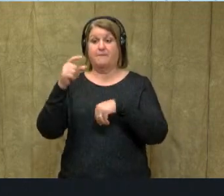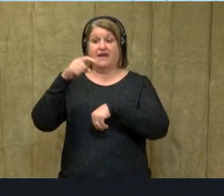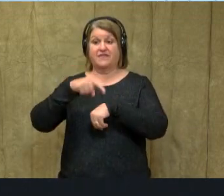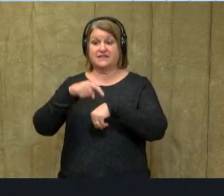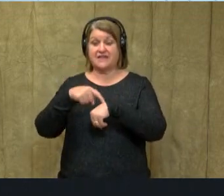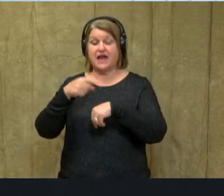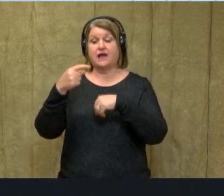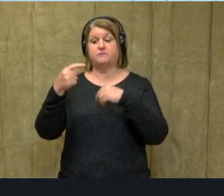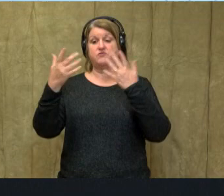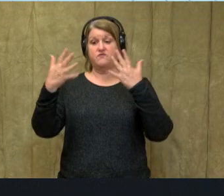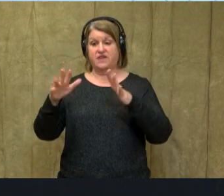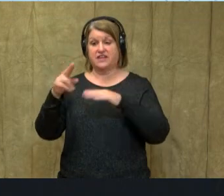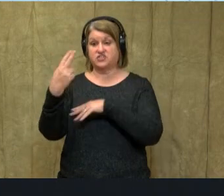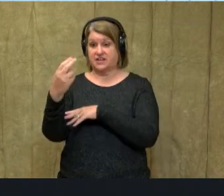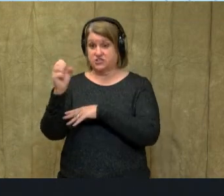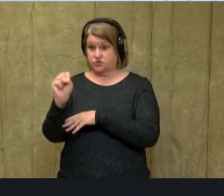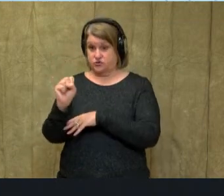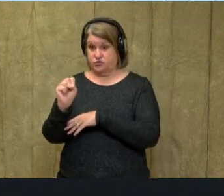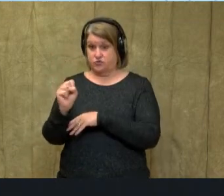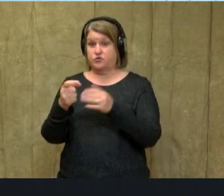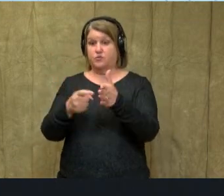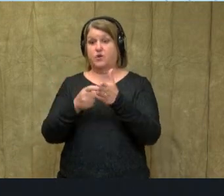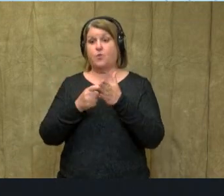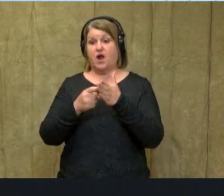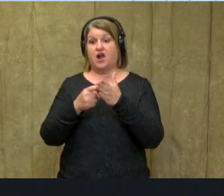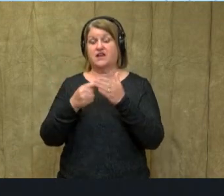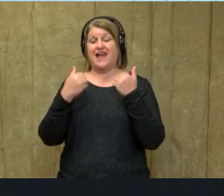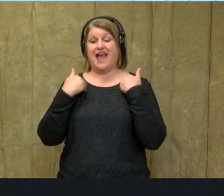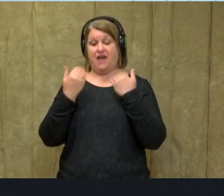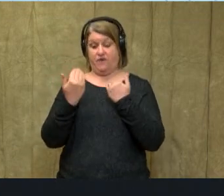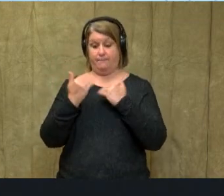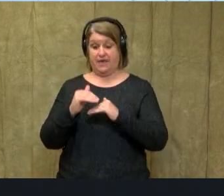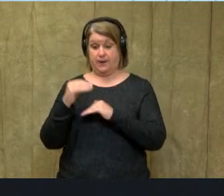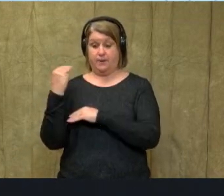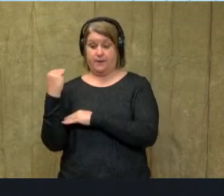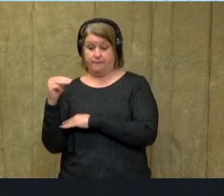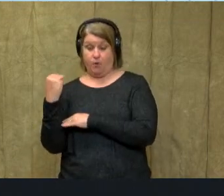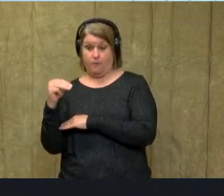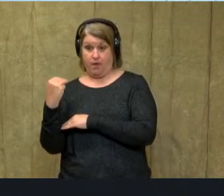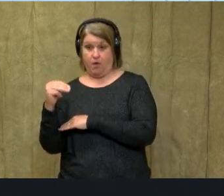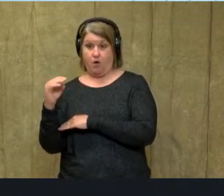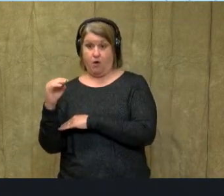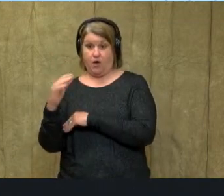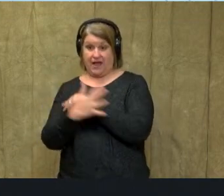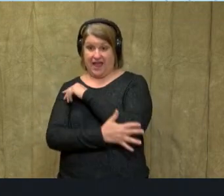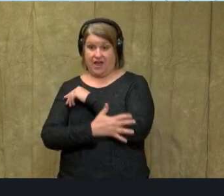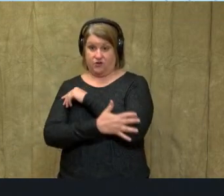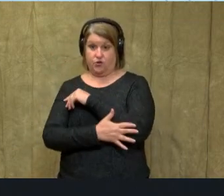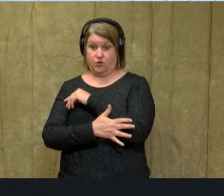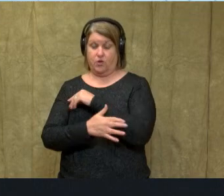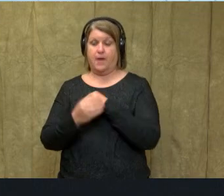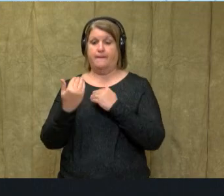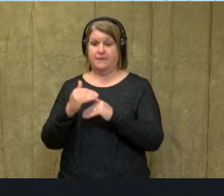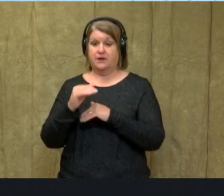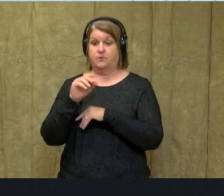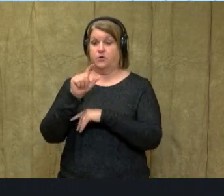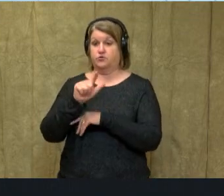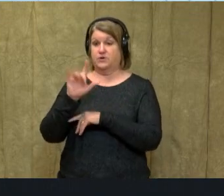high school, you have to have a minimum in Mobile County, a minimum of 28 credits if